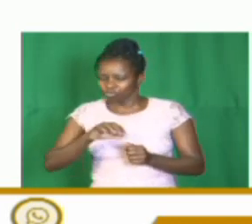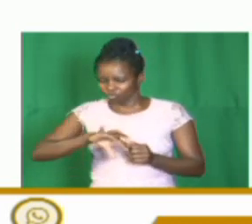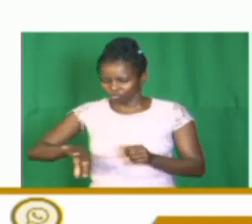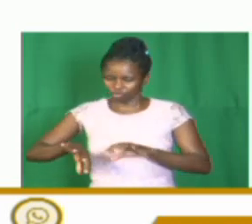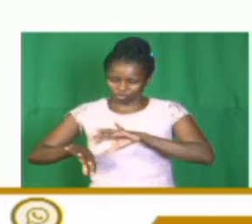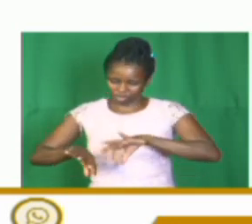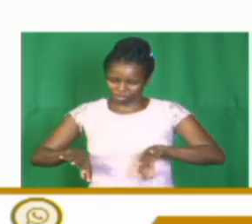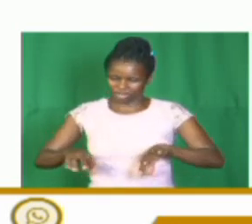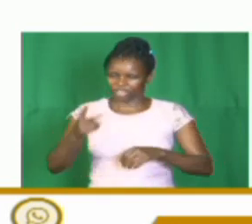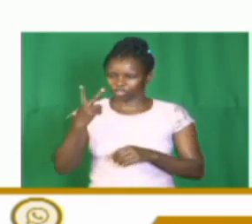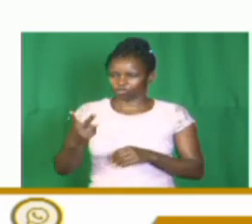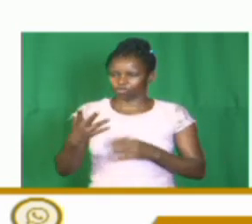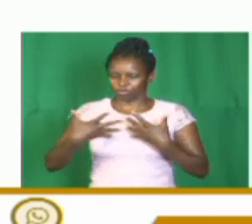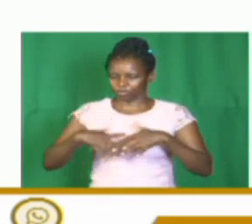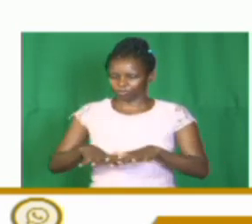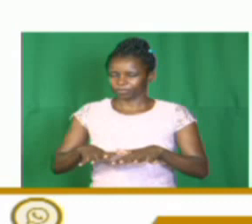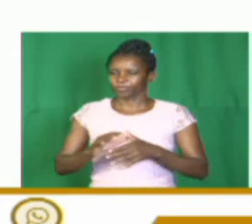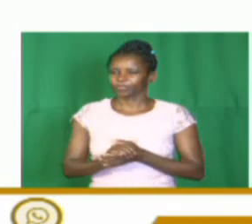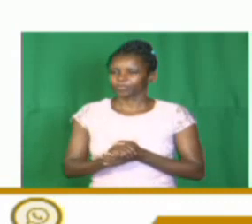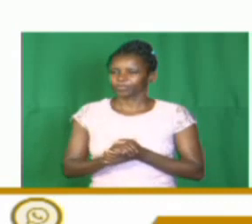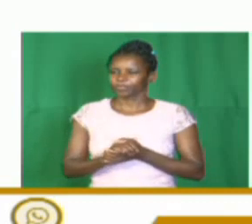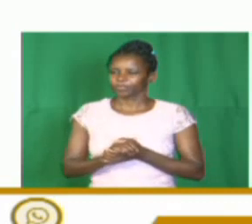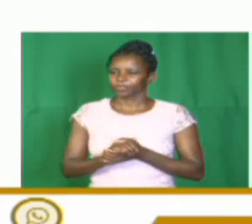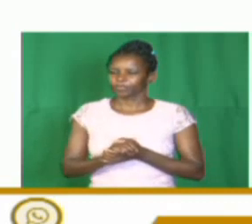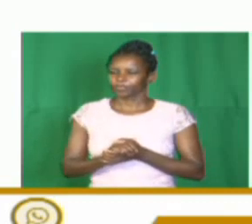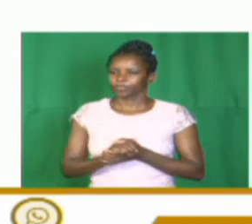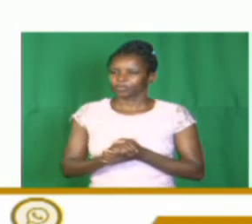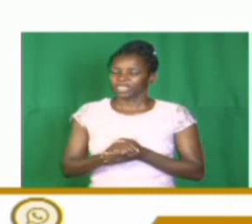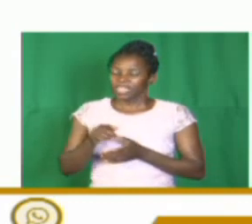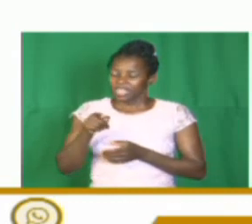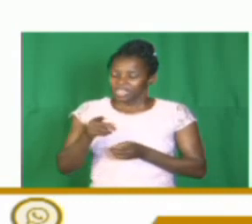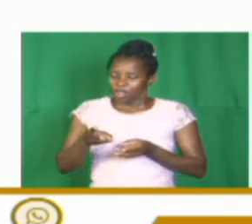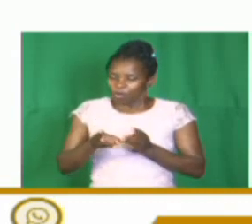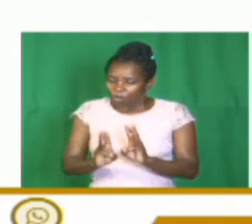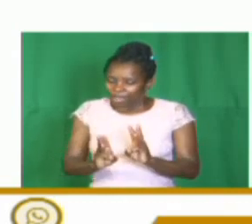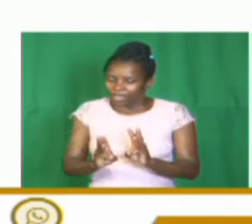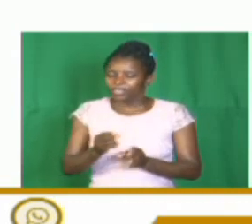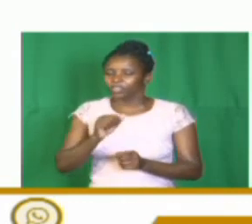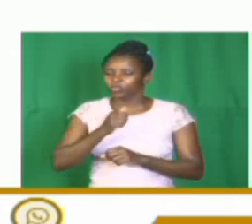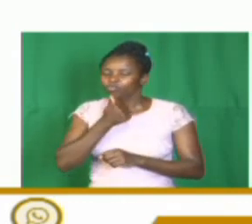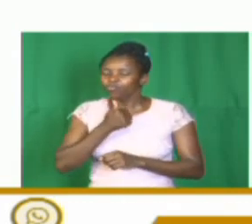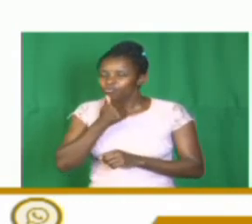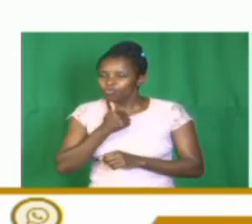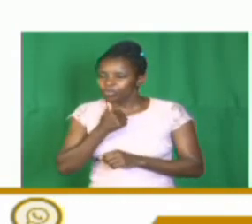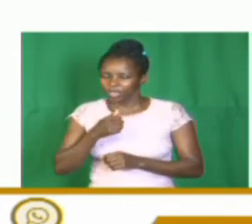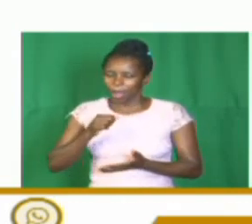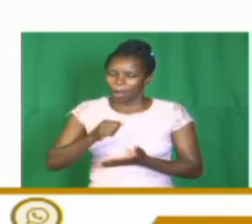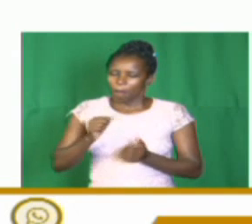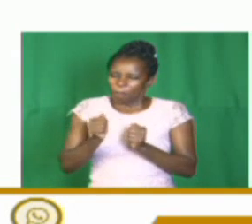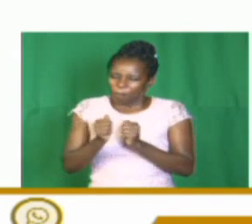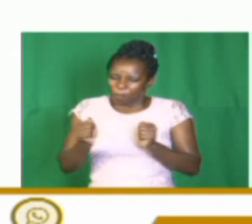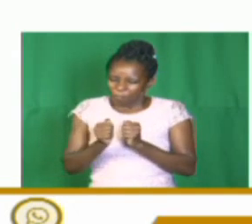separate this mixture. Remember, we are saying this method is used to separate